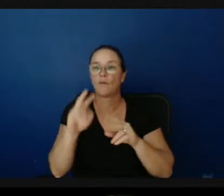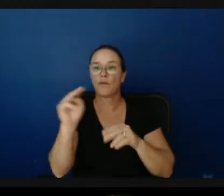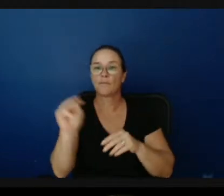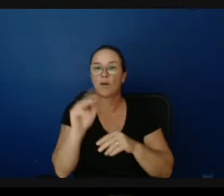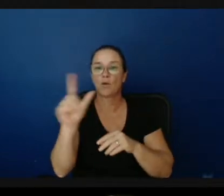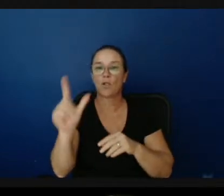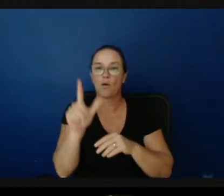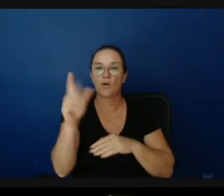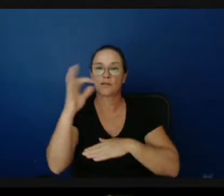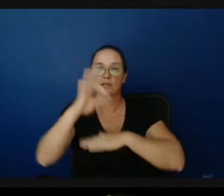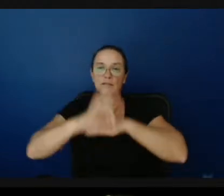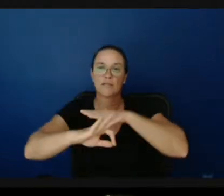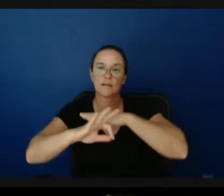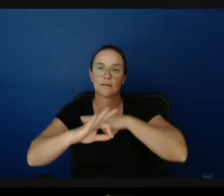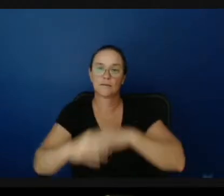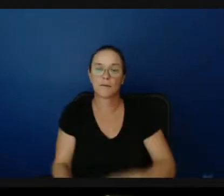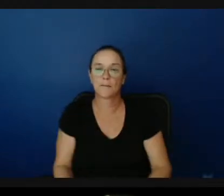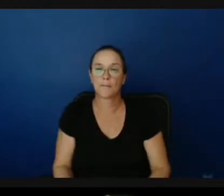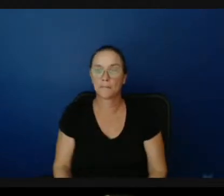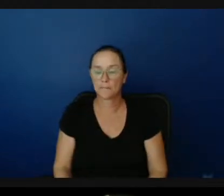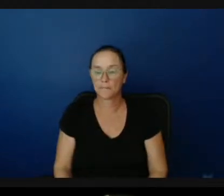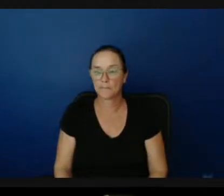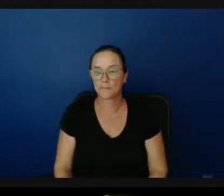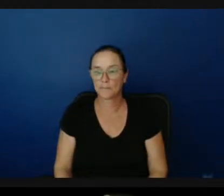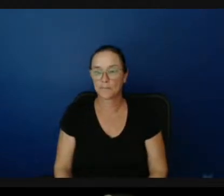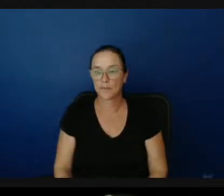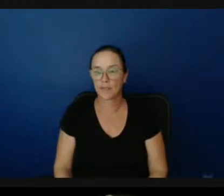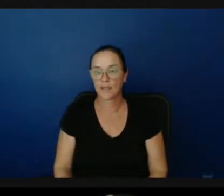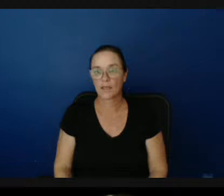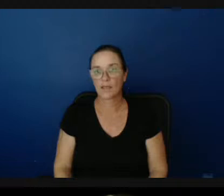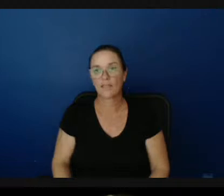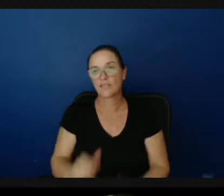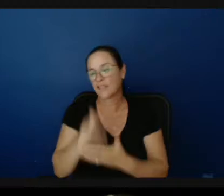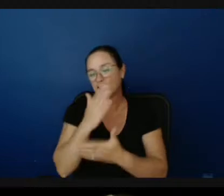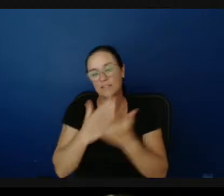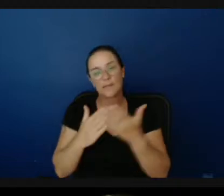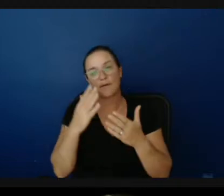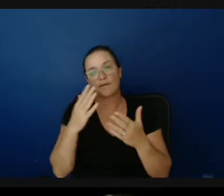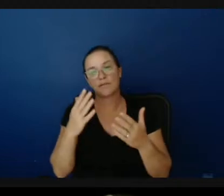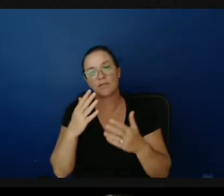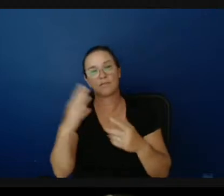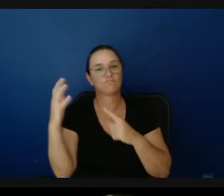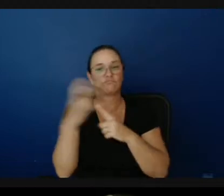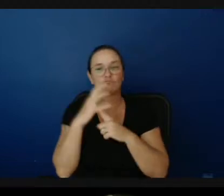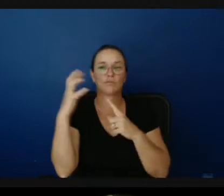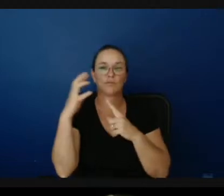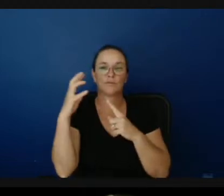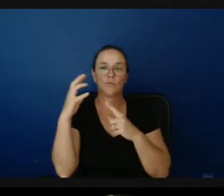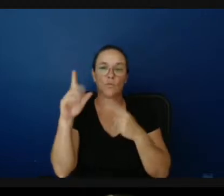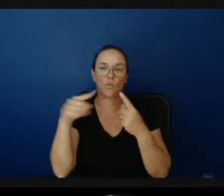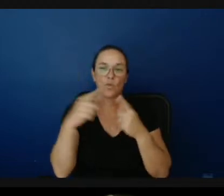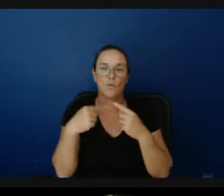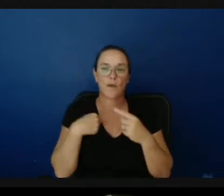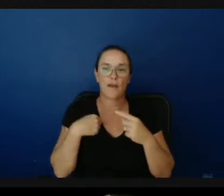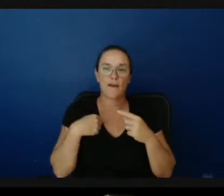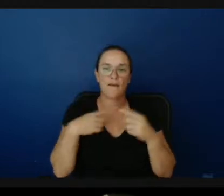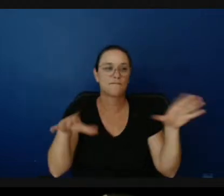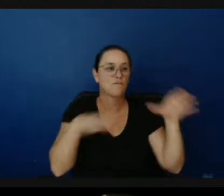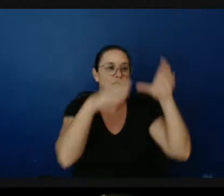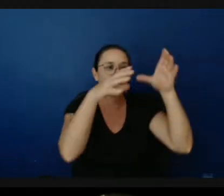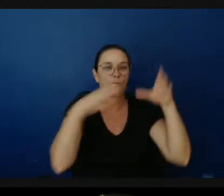sunset. Those are some of the best shots out there, is when you got both volcanoes in sight. You can get